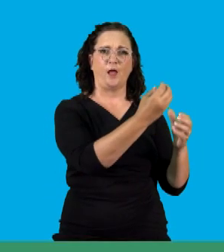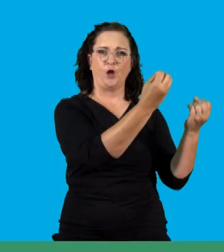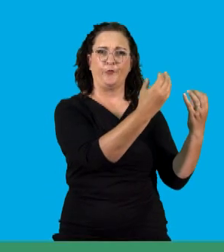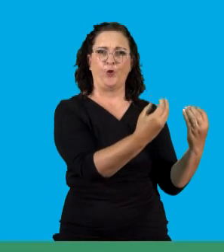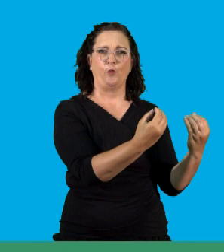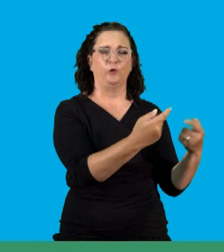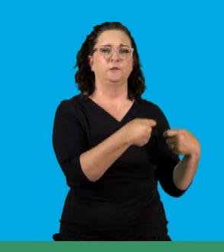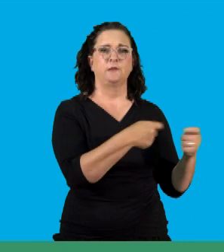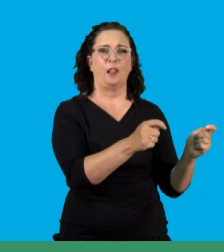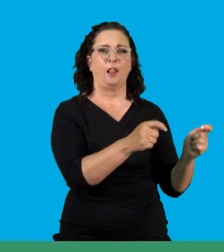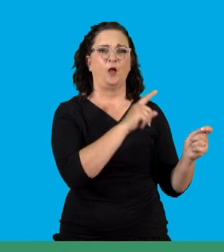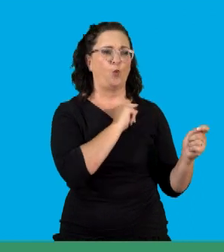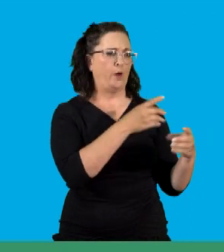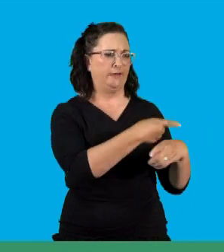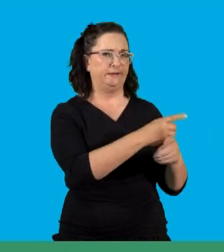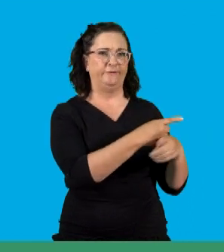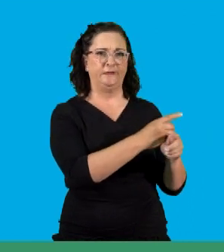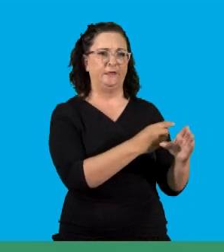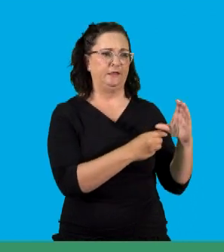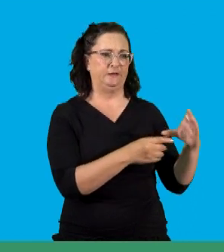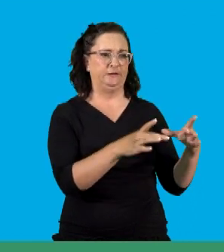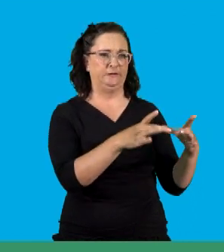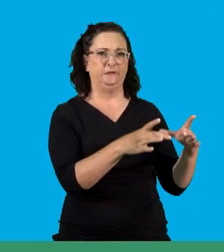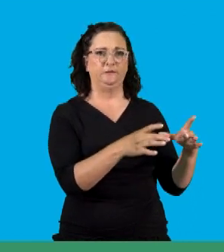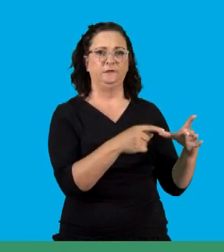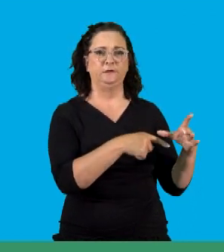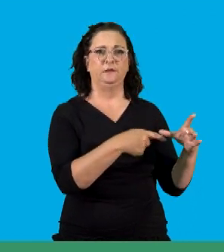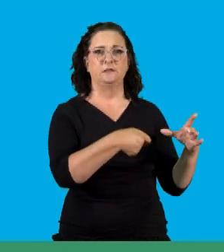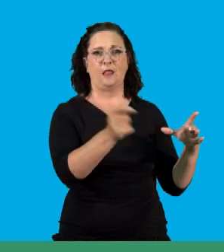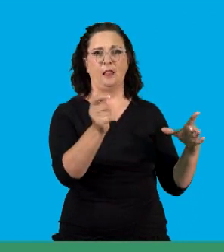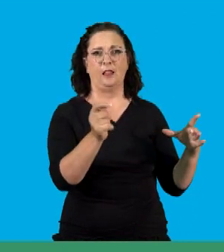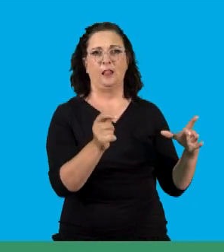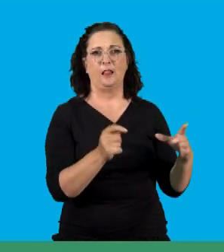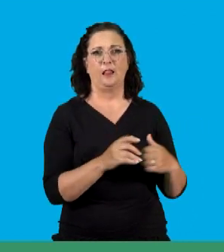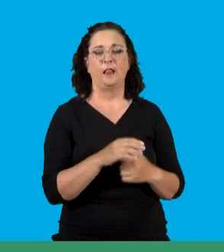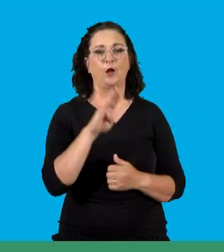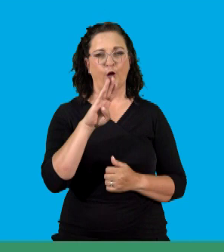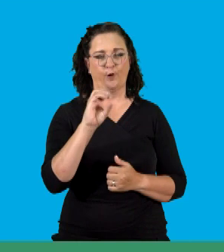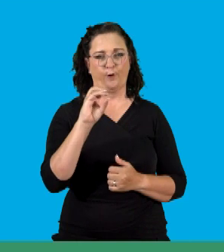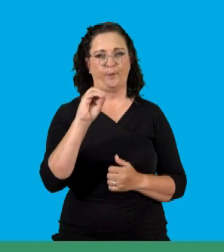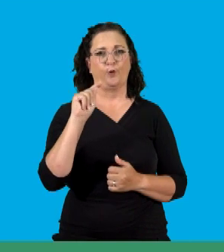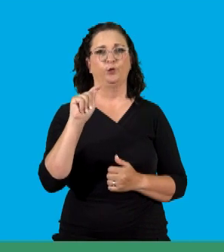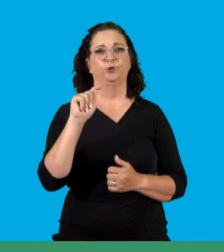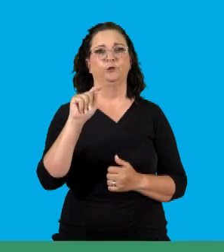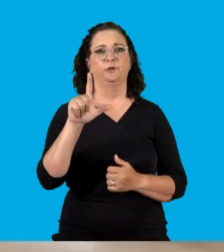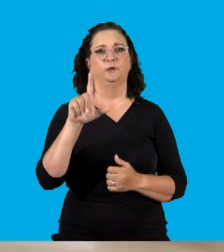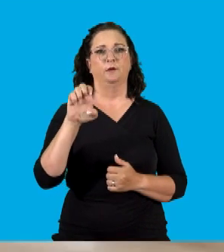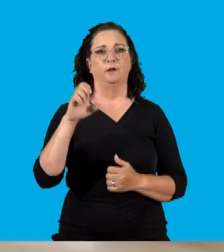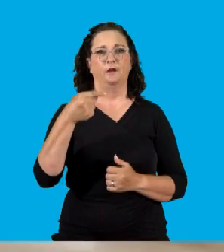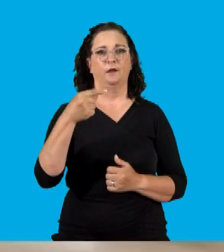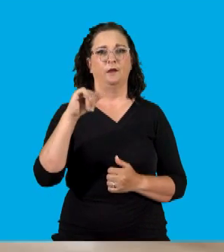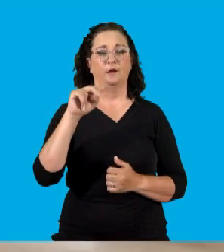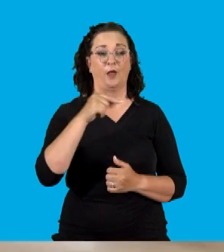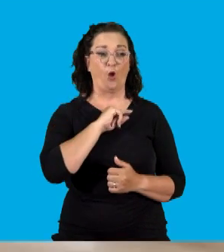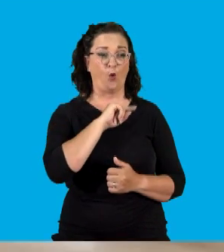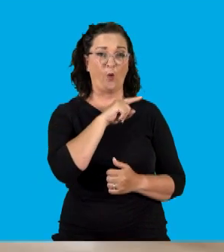corner. That is bootlegging because those people who have recorded those performances, those movies that were being aired at cinemas, they did not get